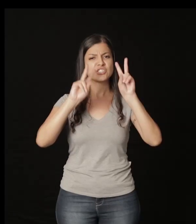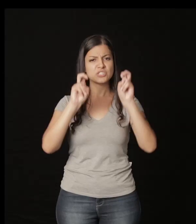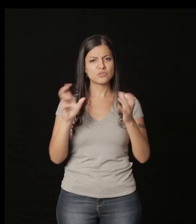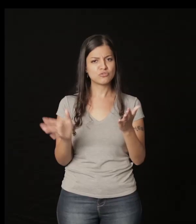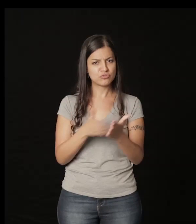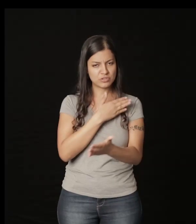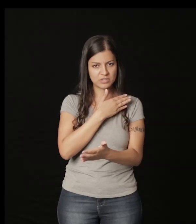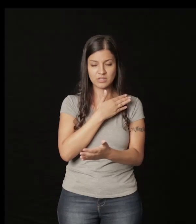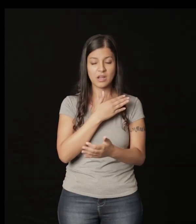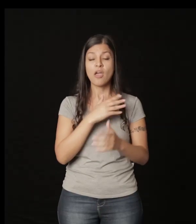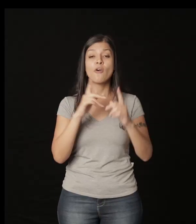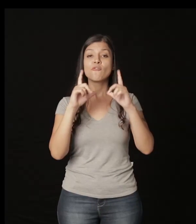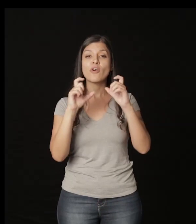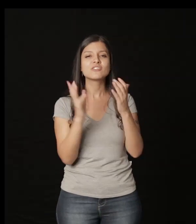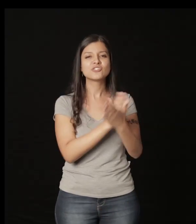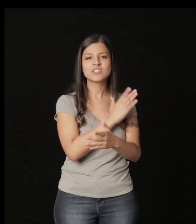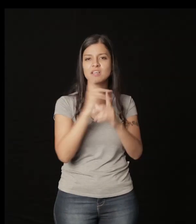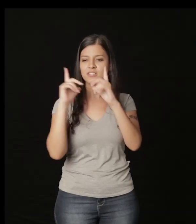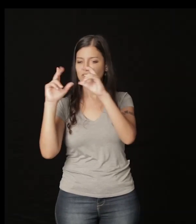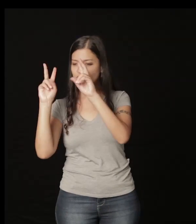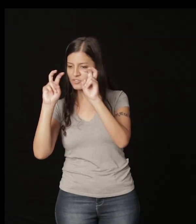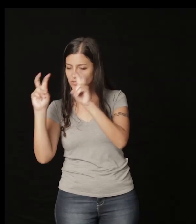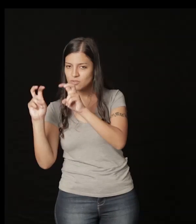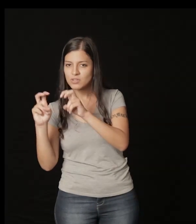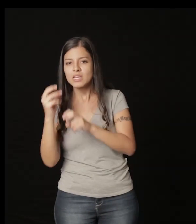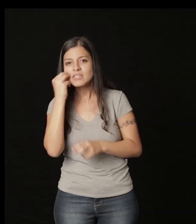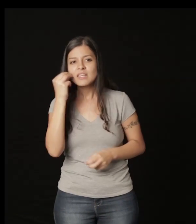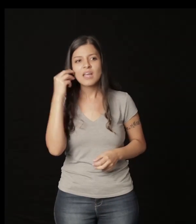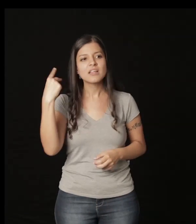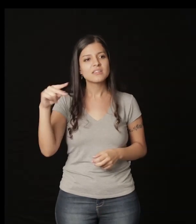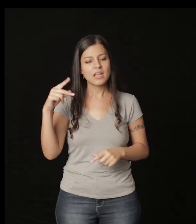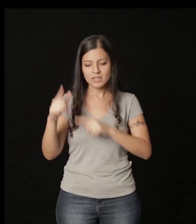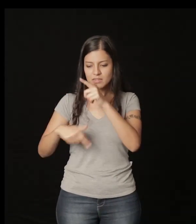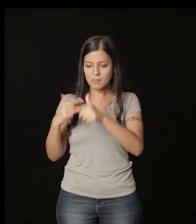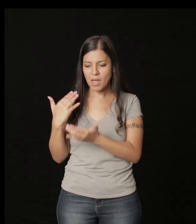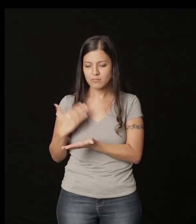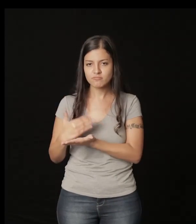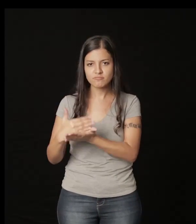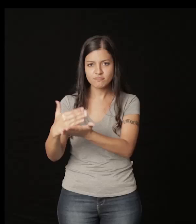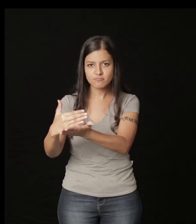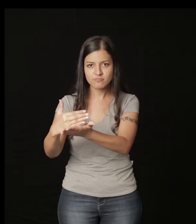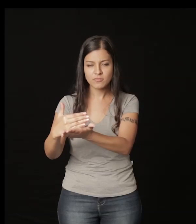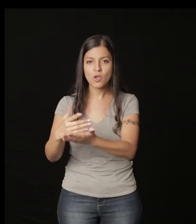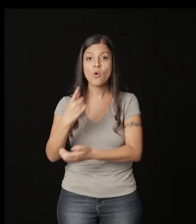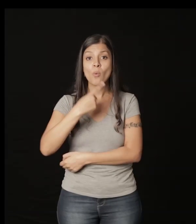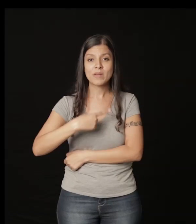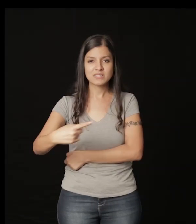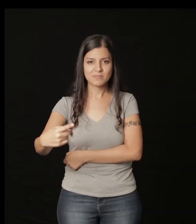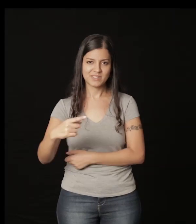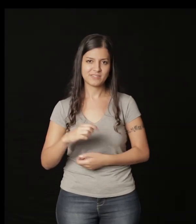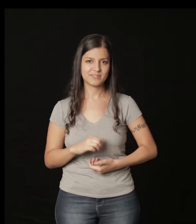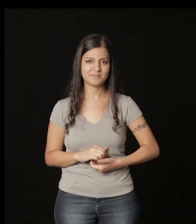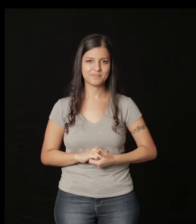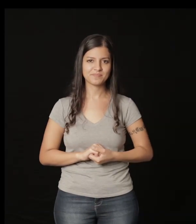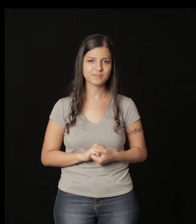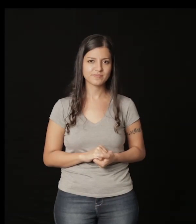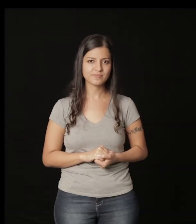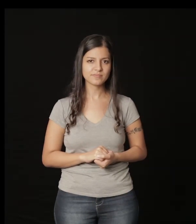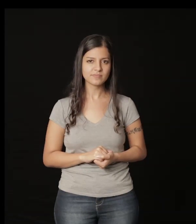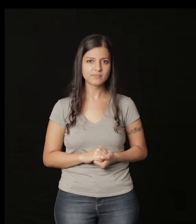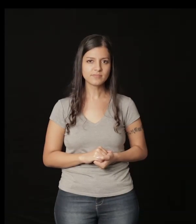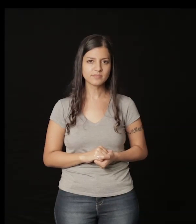these titles, throw the pictures away, take the titles, and reenact his life's work in a week, which we did using this